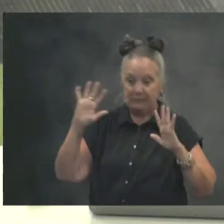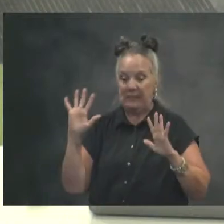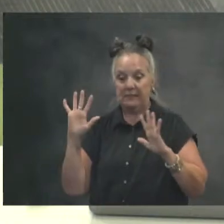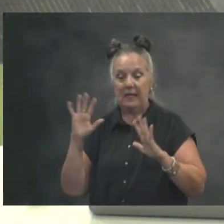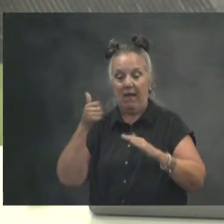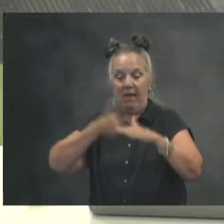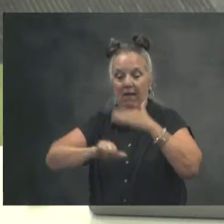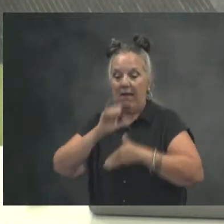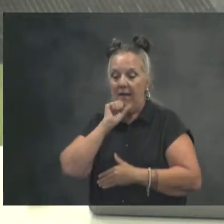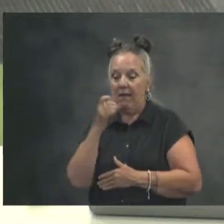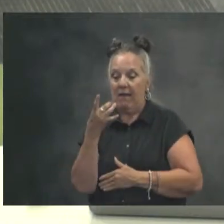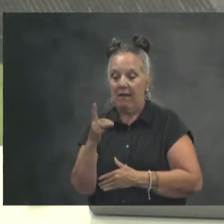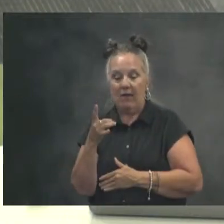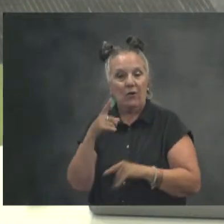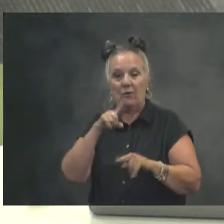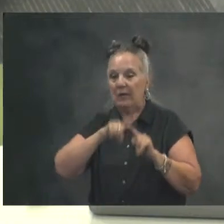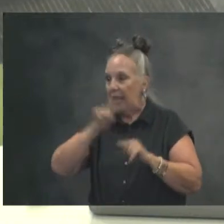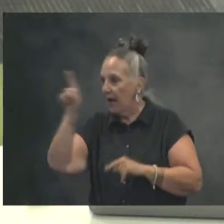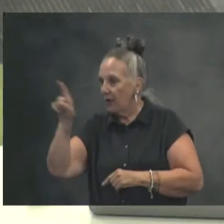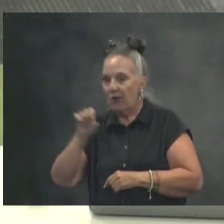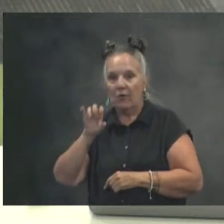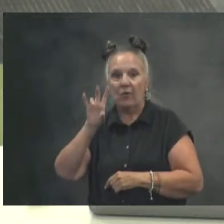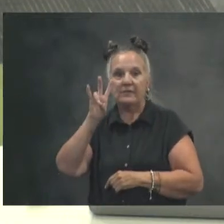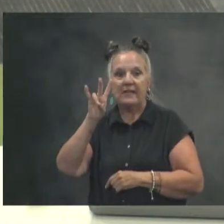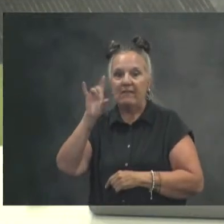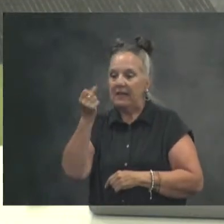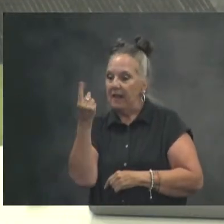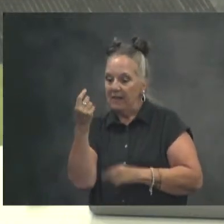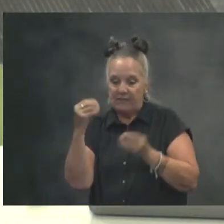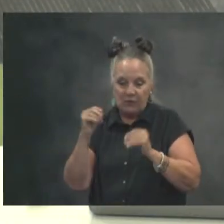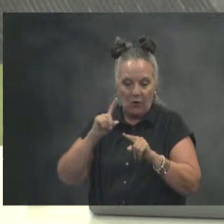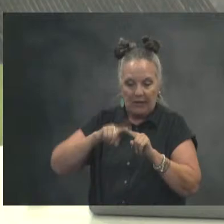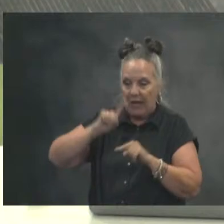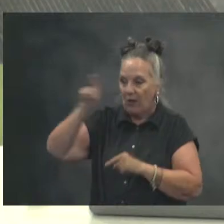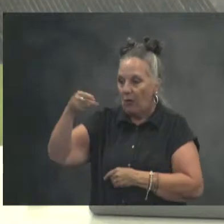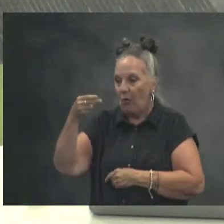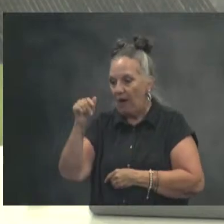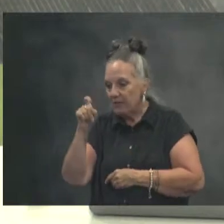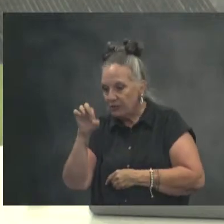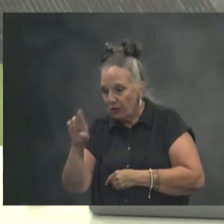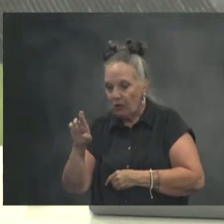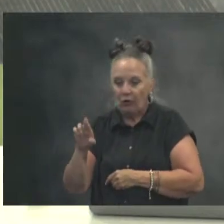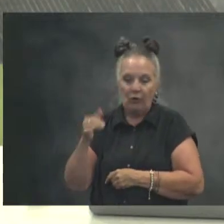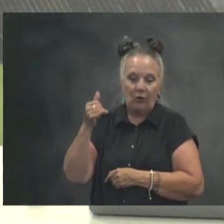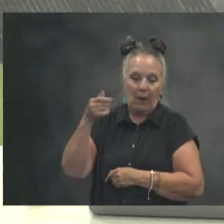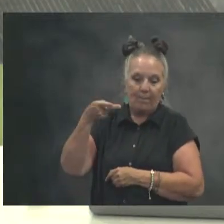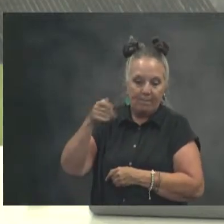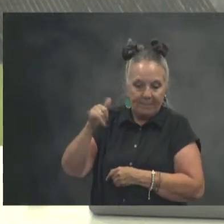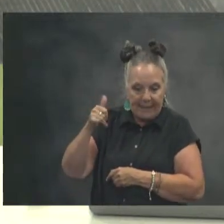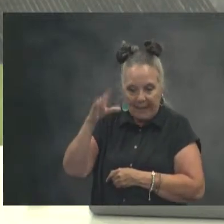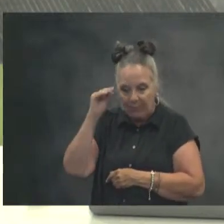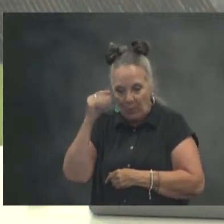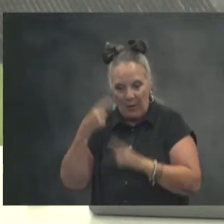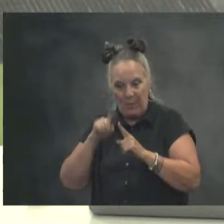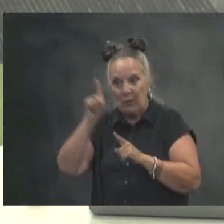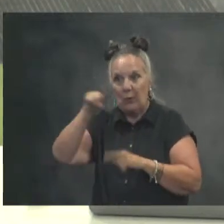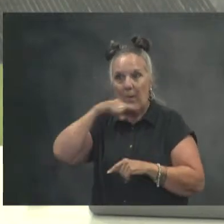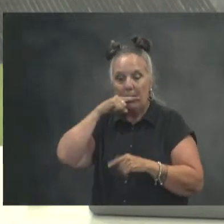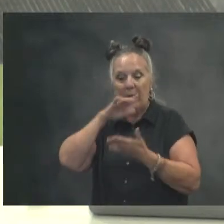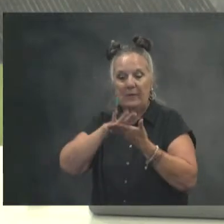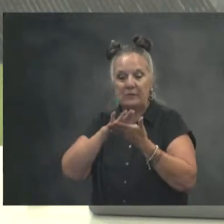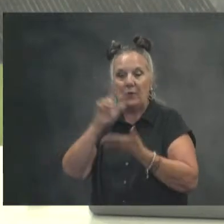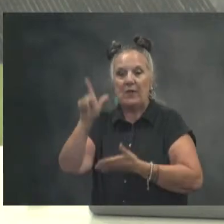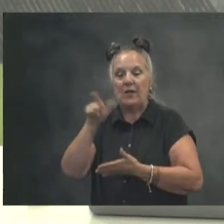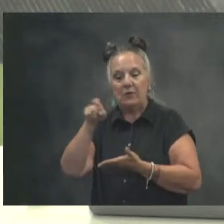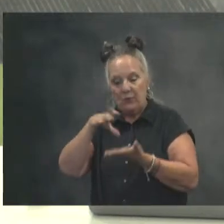you can't go to a 7-Eleven and buy Hustler or Playboy or any of those magazines if you're under 18, but if you go to a public school library, you can